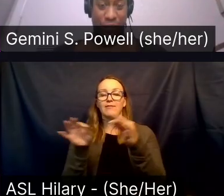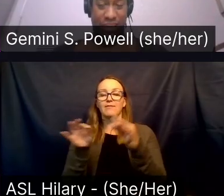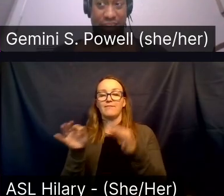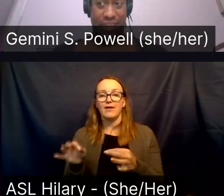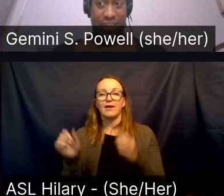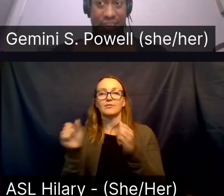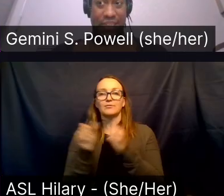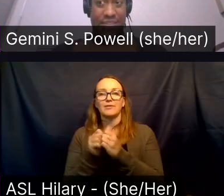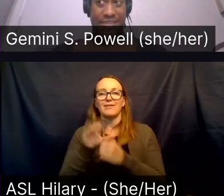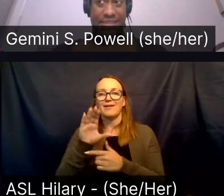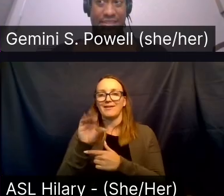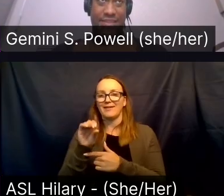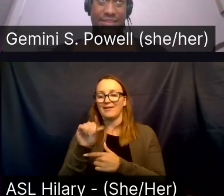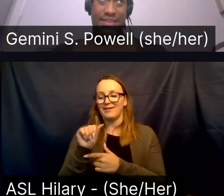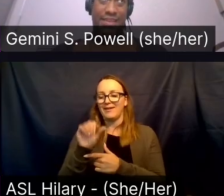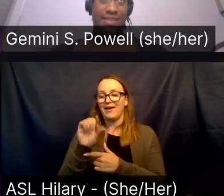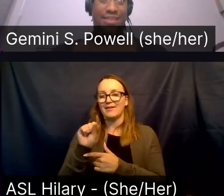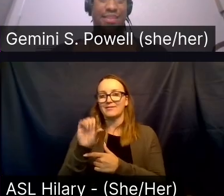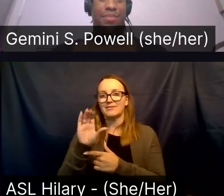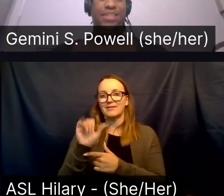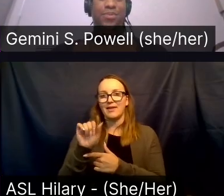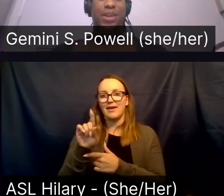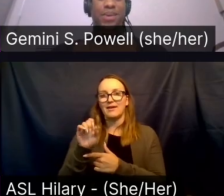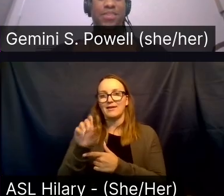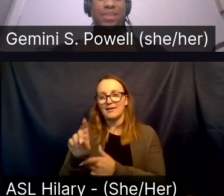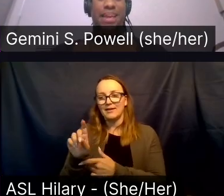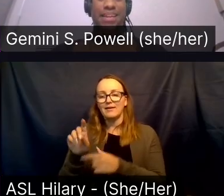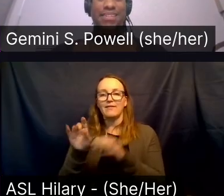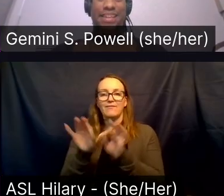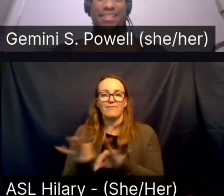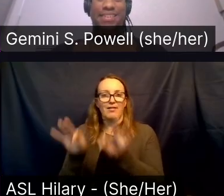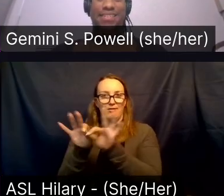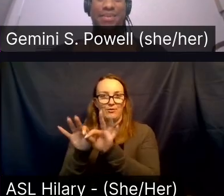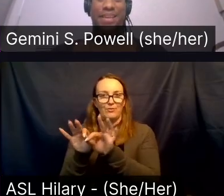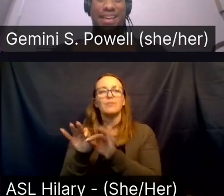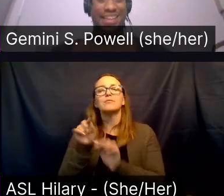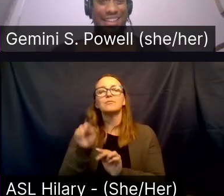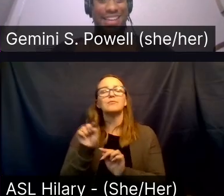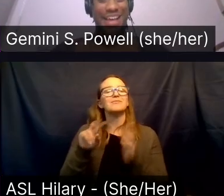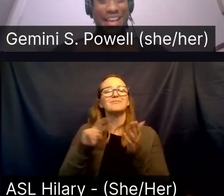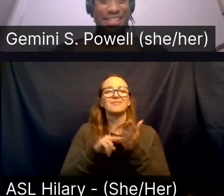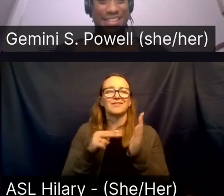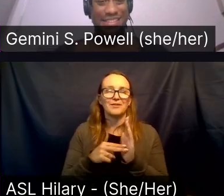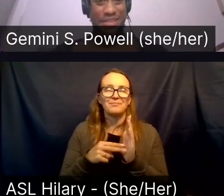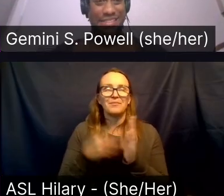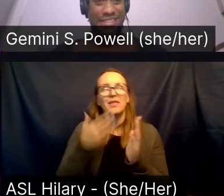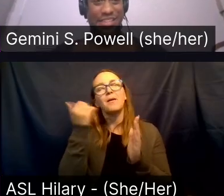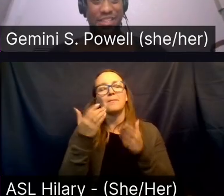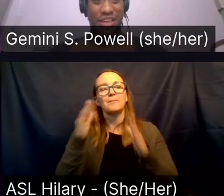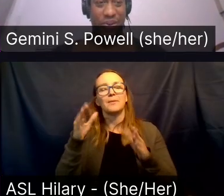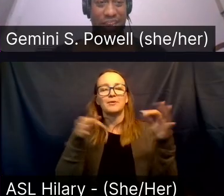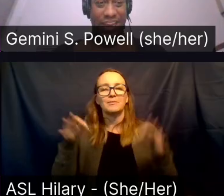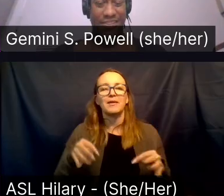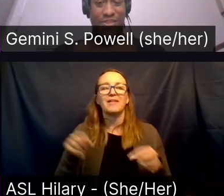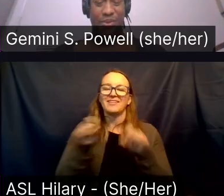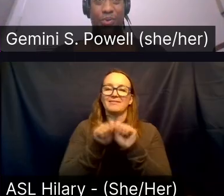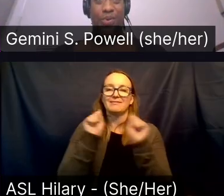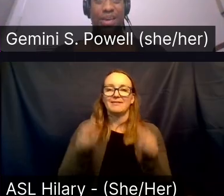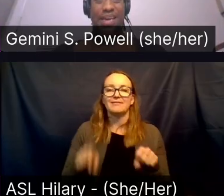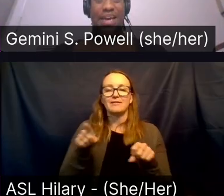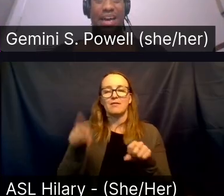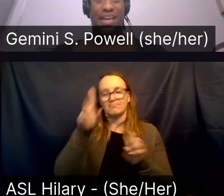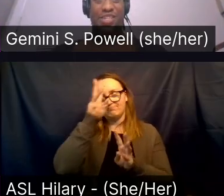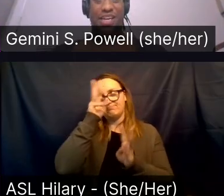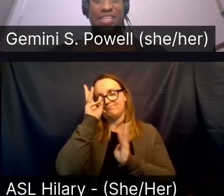value. It's the best way to explain it is that the system, the system is essentially created